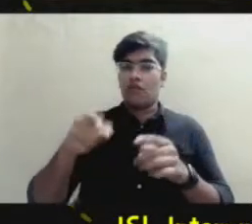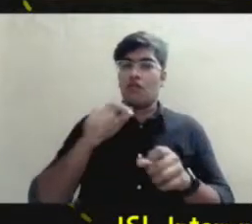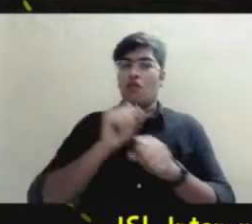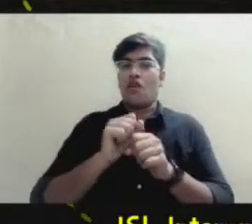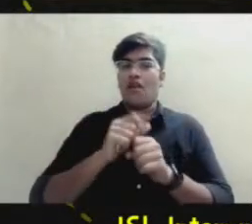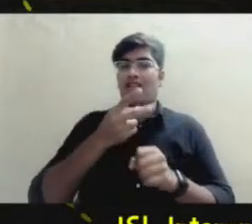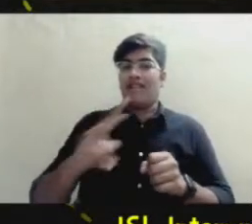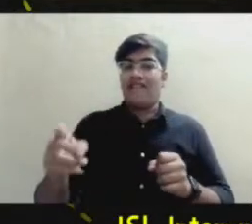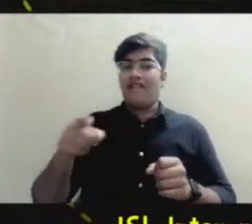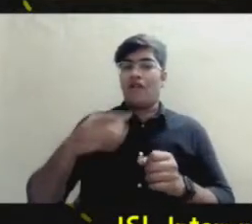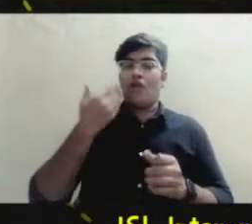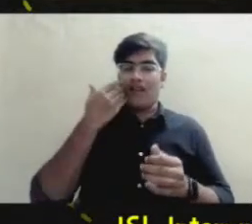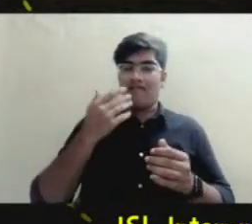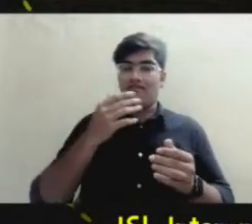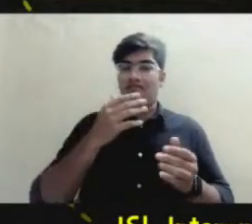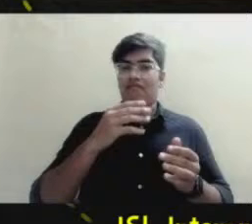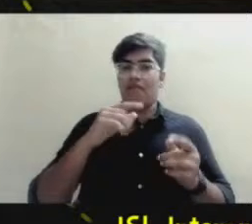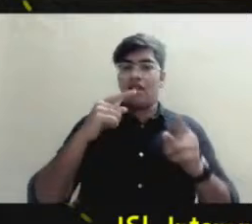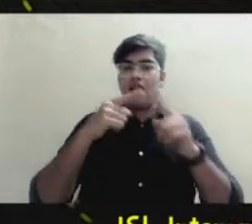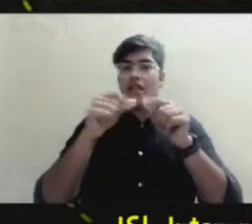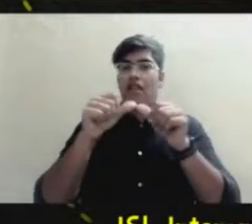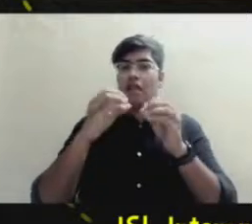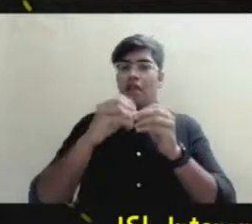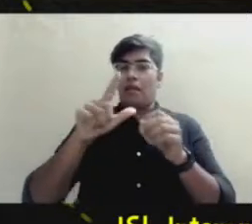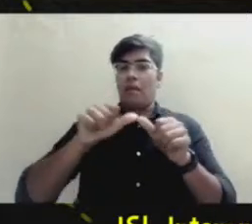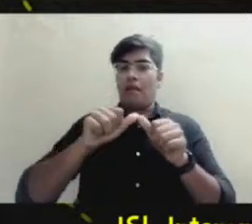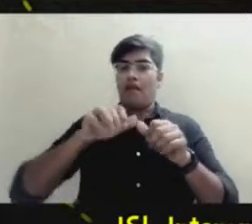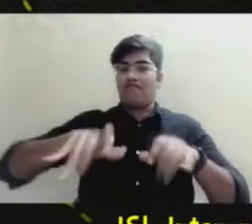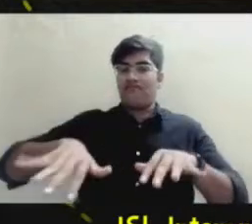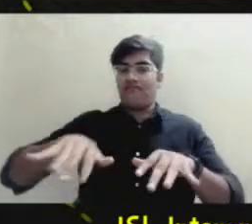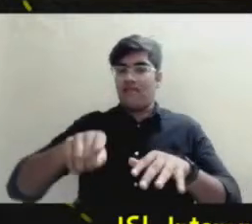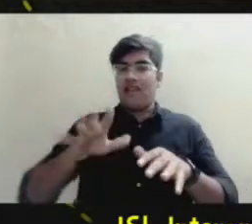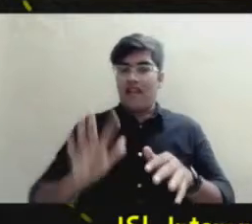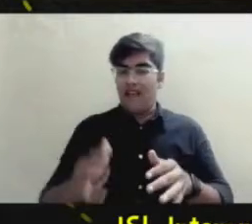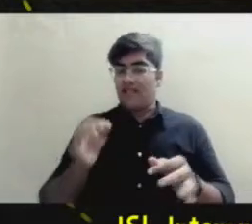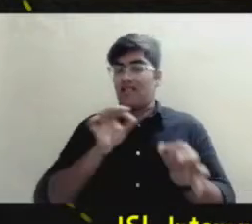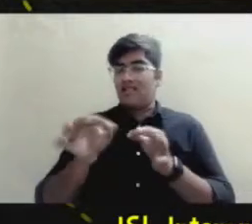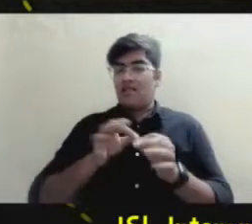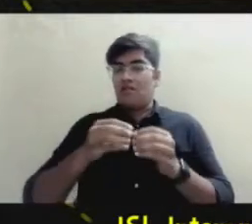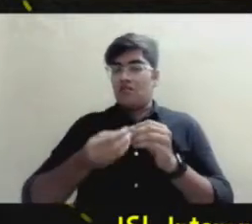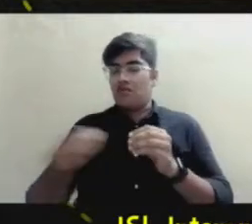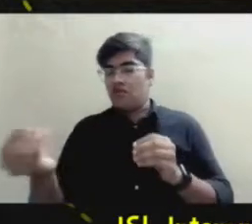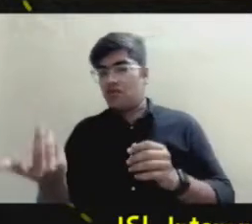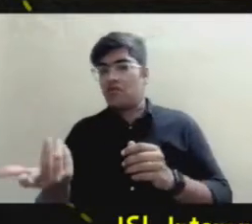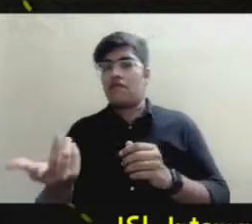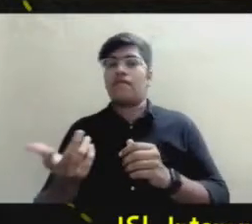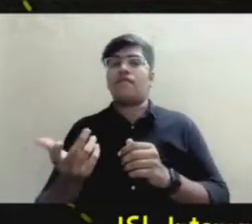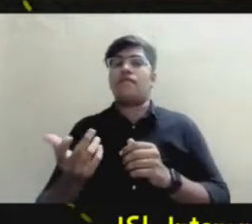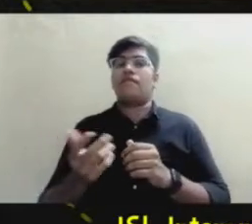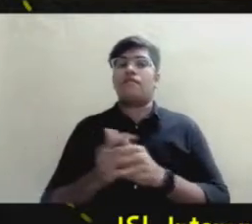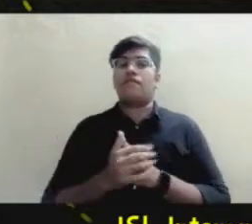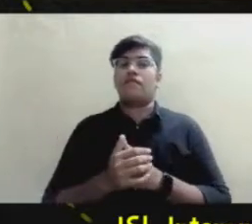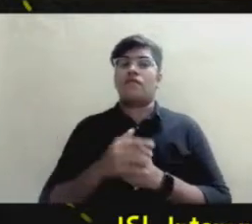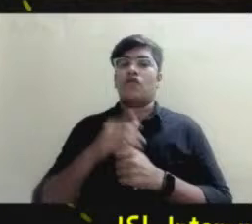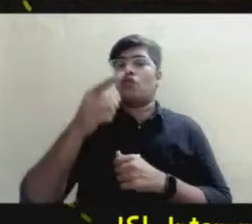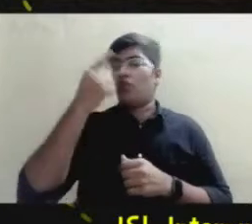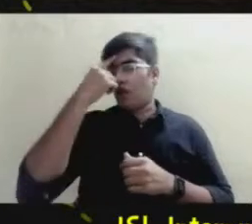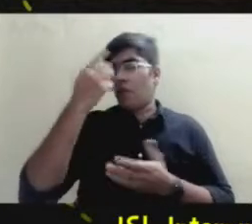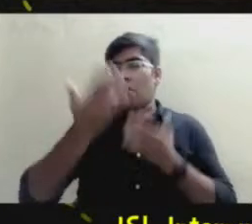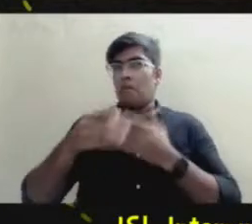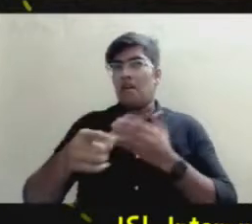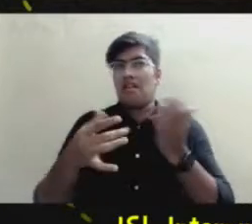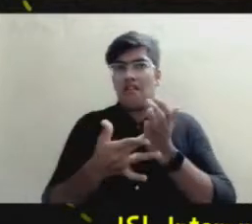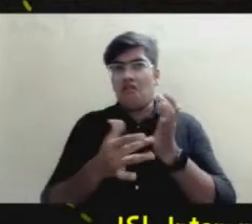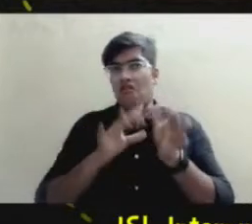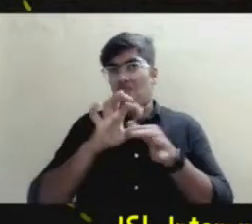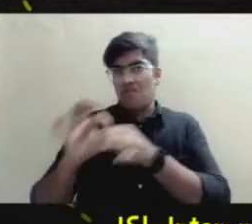is played by the tabla. Because if you don't understand that association, you may think this is a technical thing and just treat